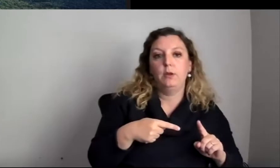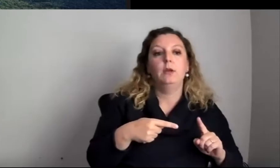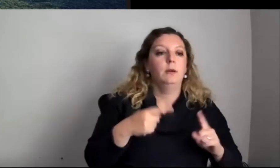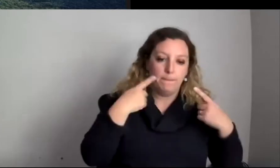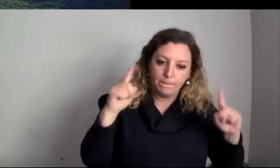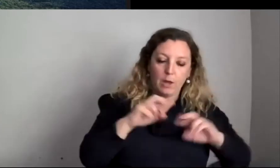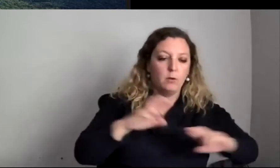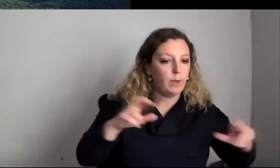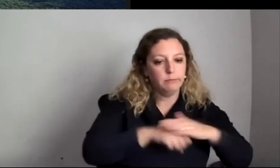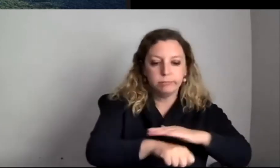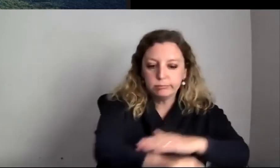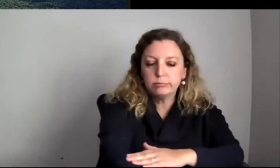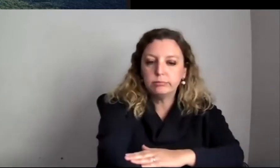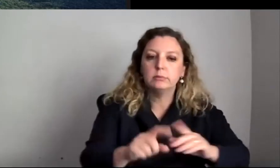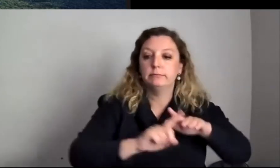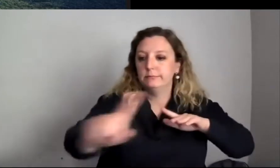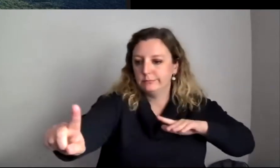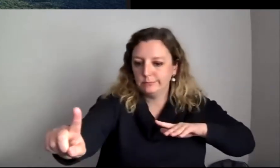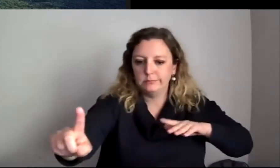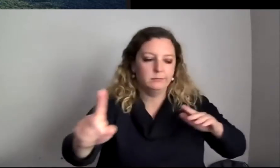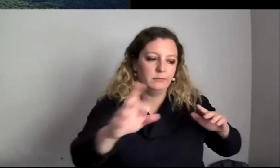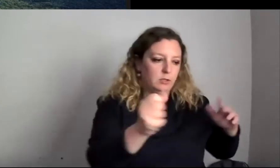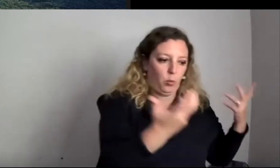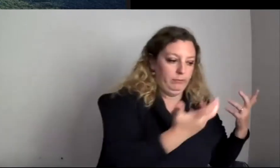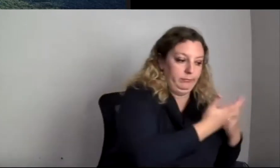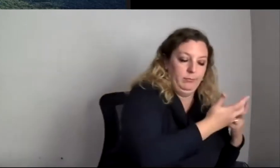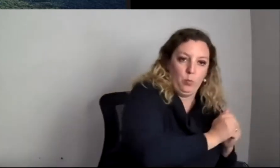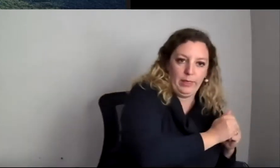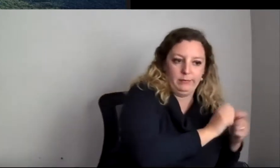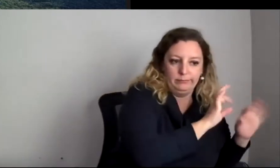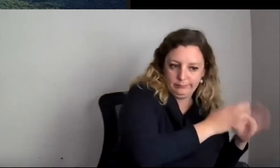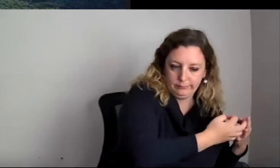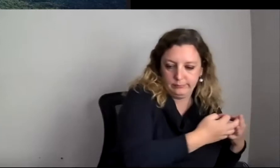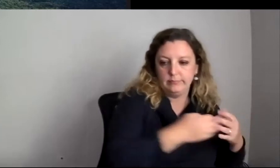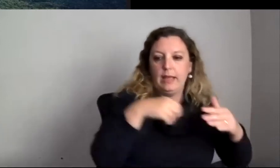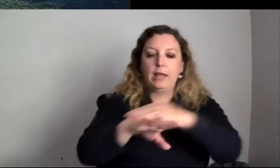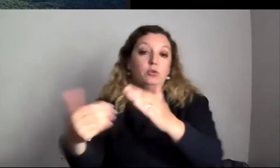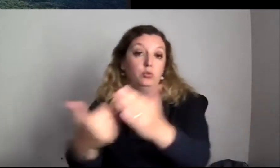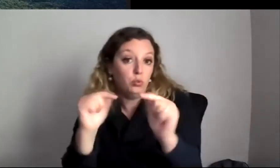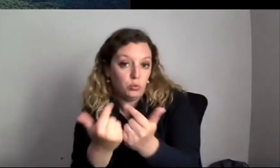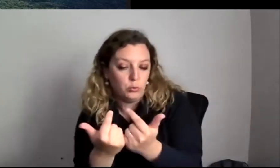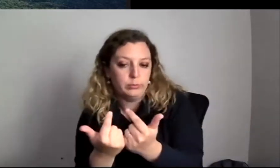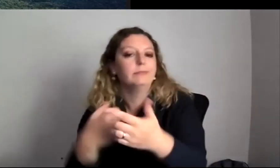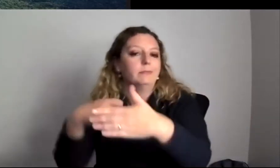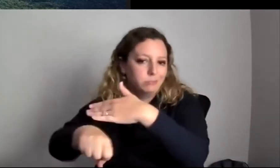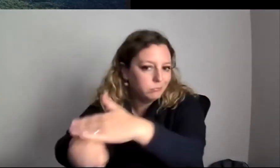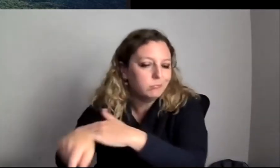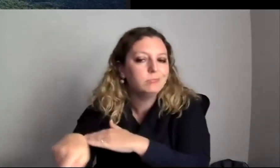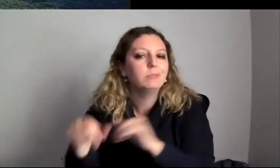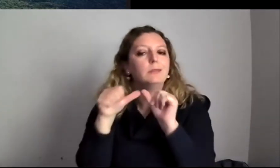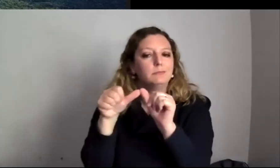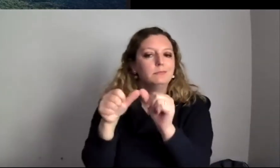maturity, disperses out of its group to avoid mating with its relatives, and enters a new group and reproduces, thereby maintaining that